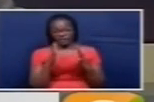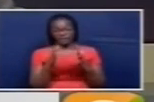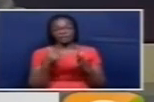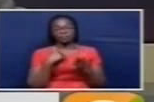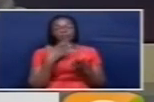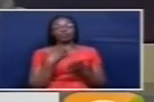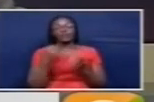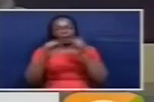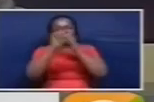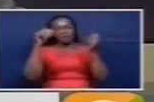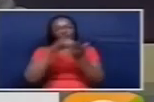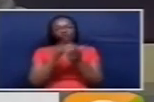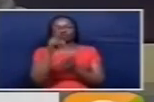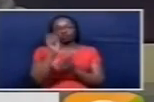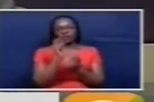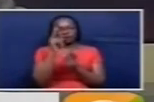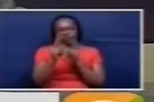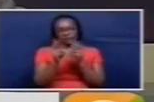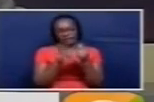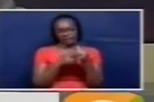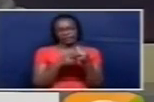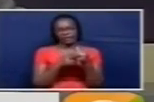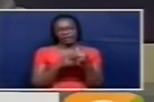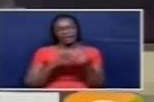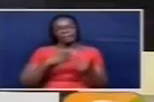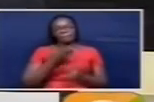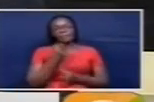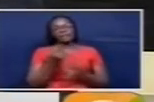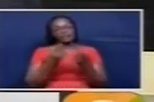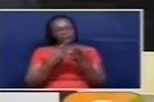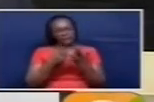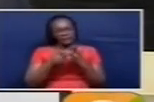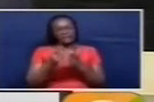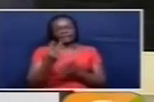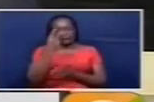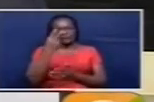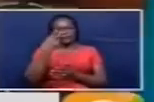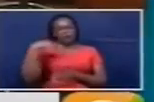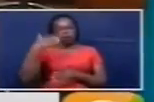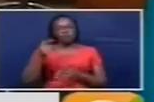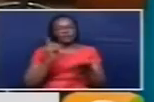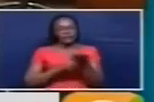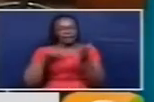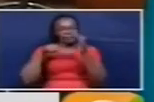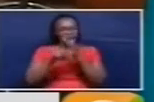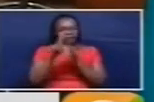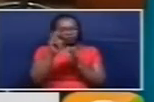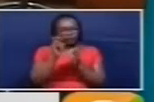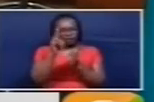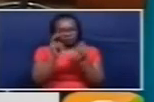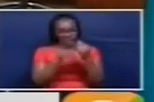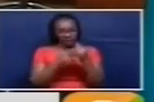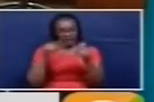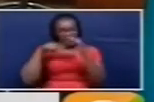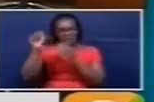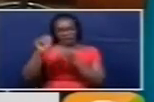2027. So Lilian, zoea rais yako mapema ili ukuje uone State House in 2027, ukuje uingie huko ndani